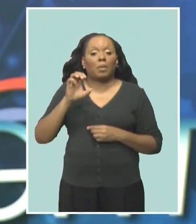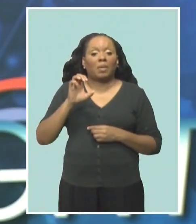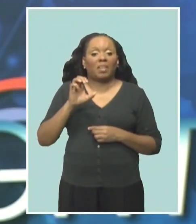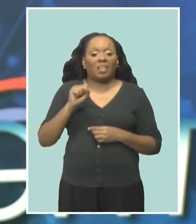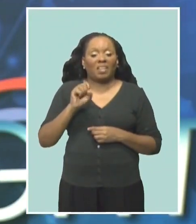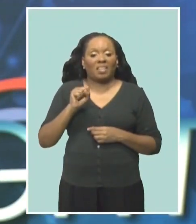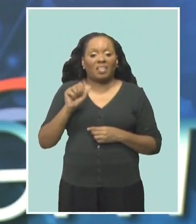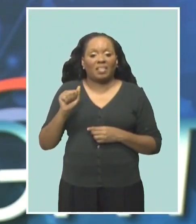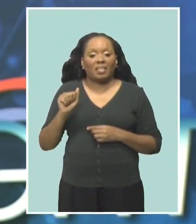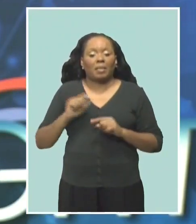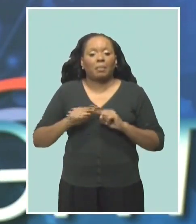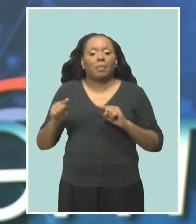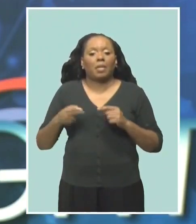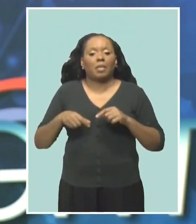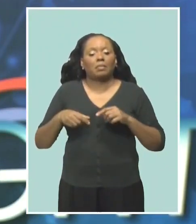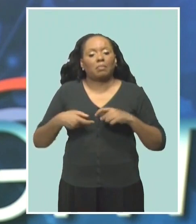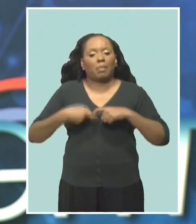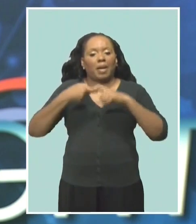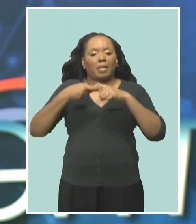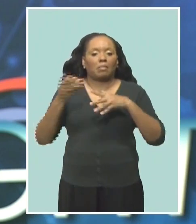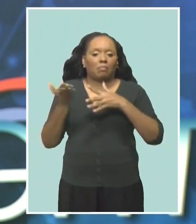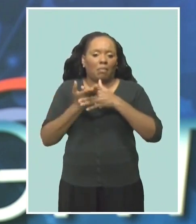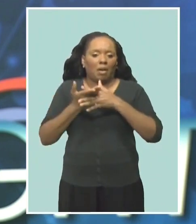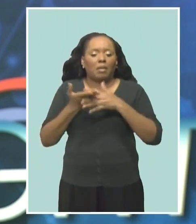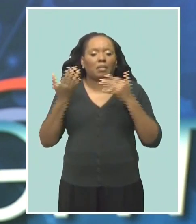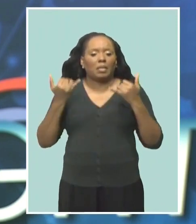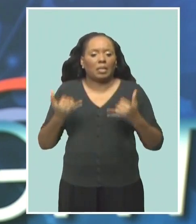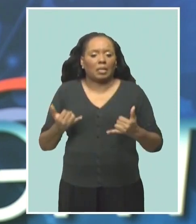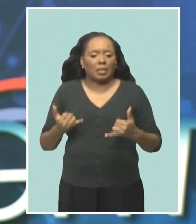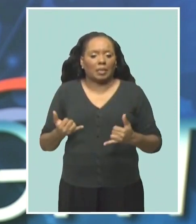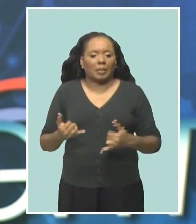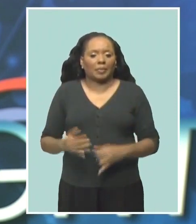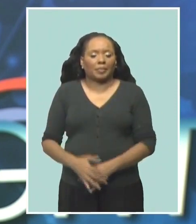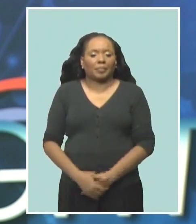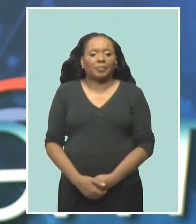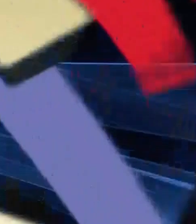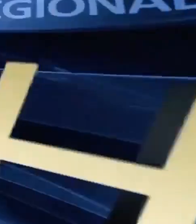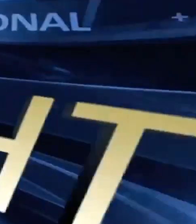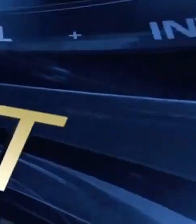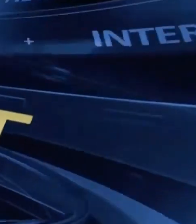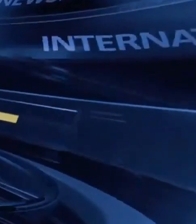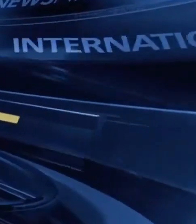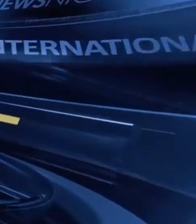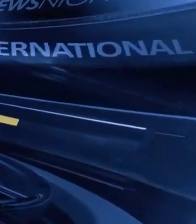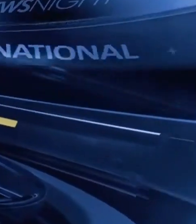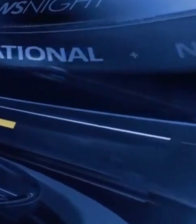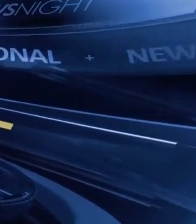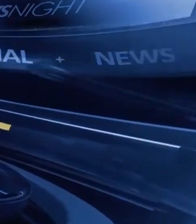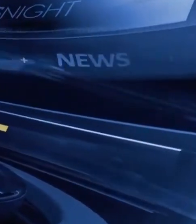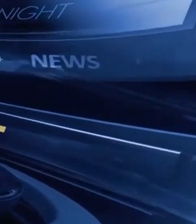Service Authority takes issue with the operations of some roadside mechanics.